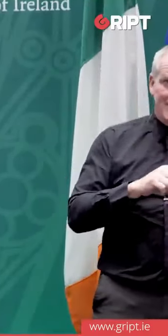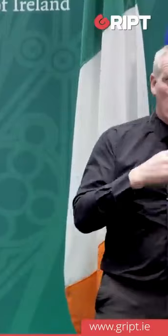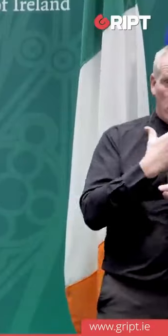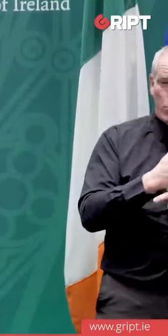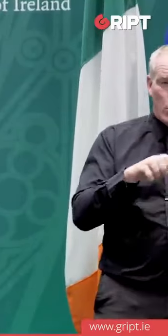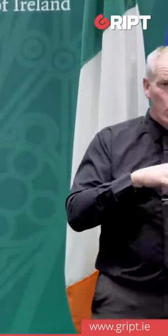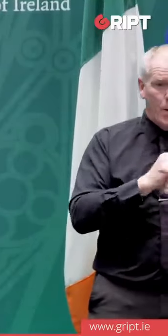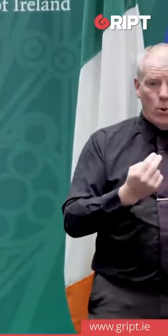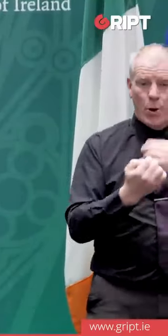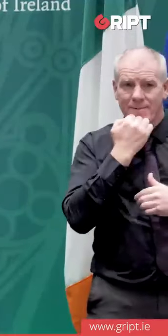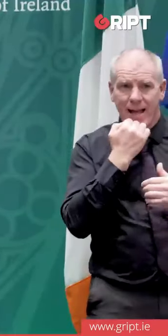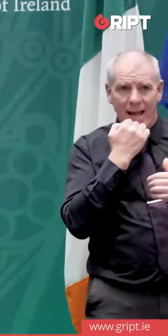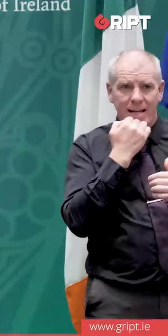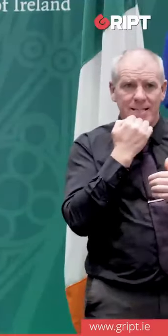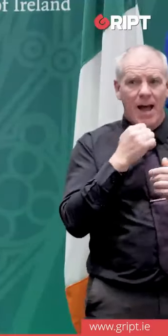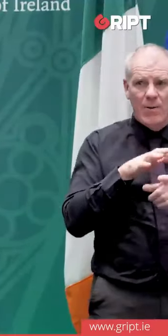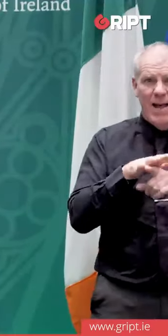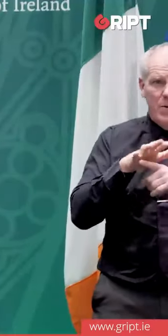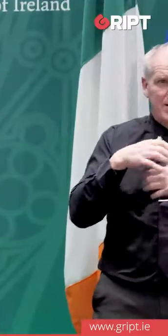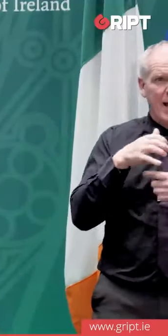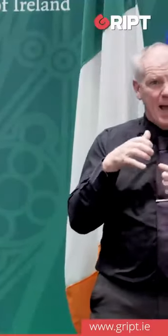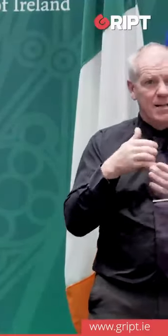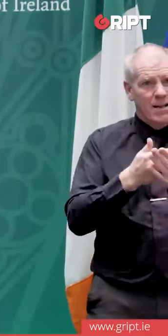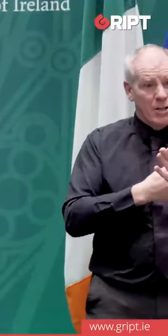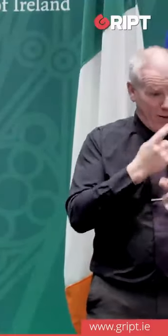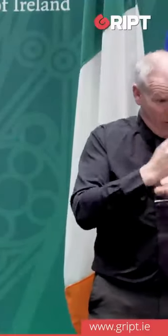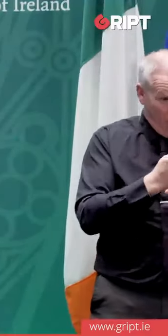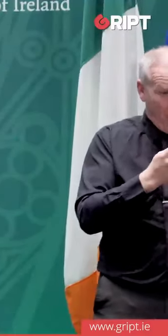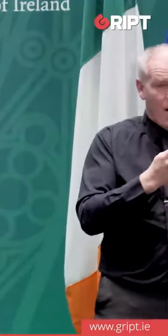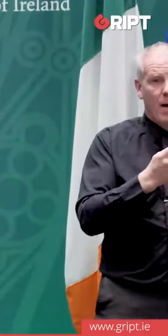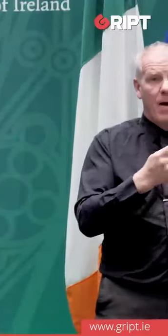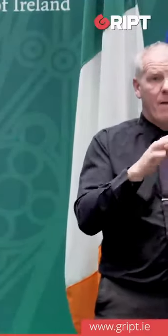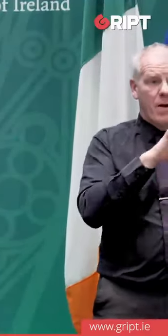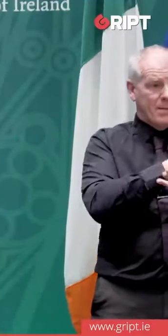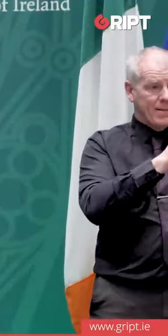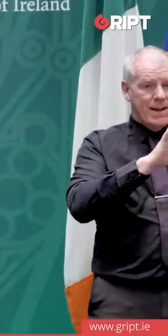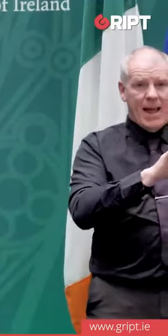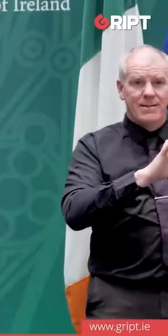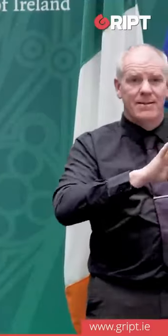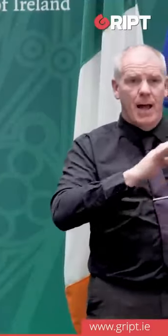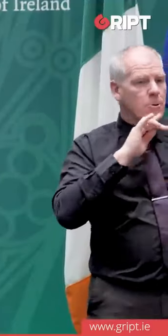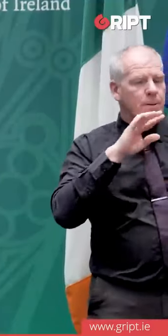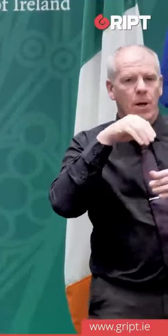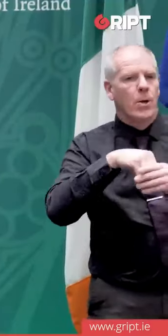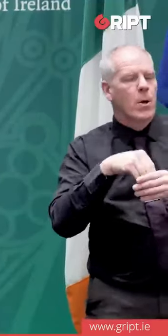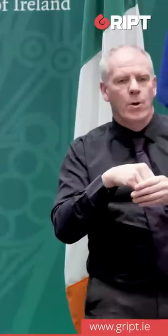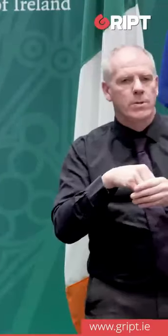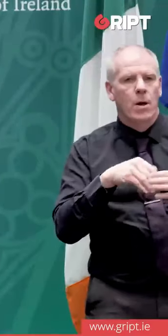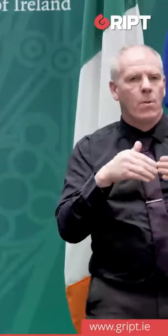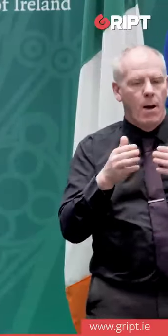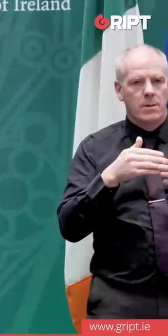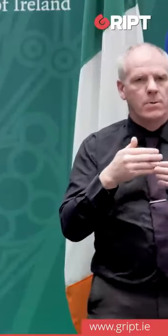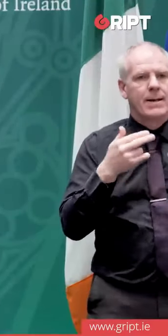police wrong-think as effectively as they would like. So that means, I'm sorry people of Ireland, you're going to have to get one of the most authoritarian hate speech bills